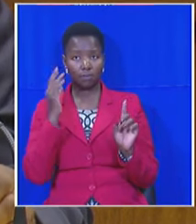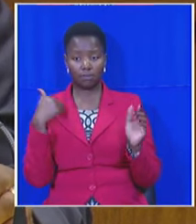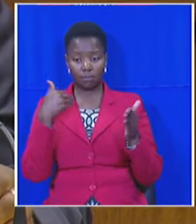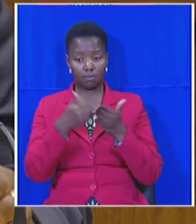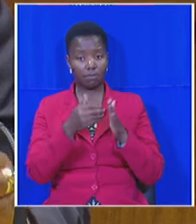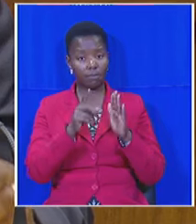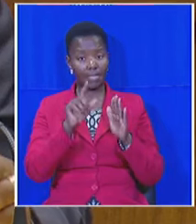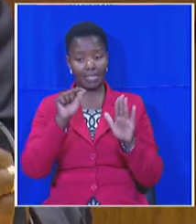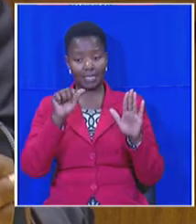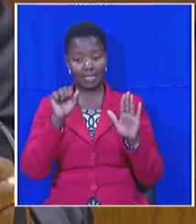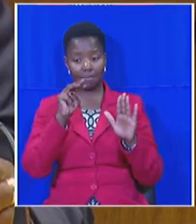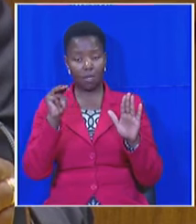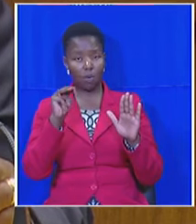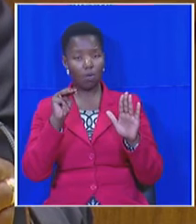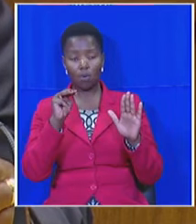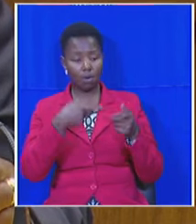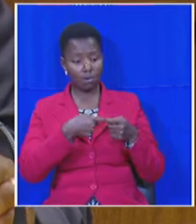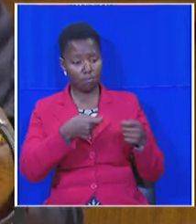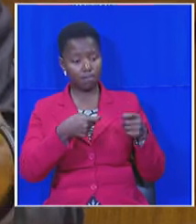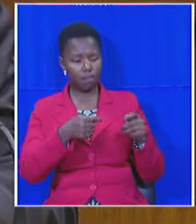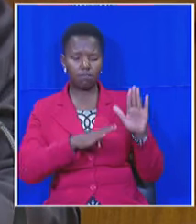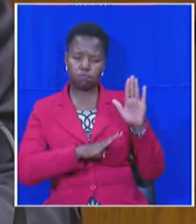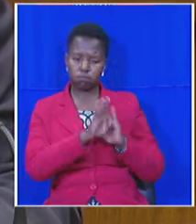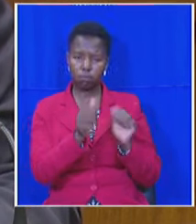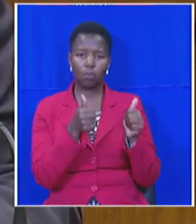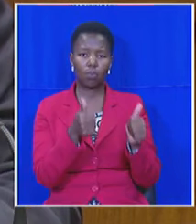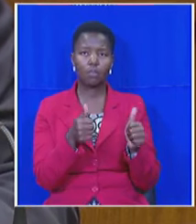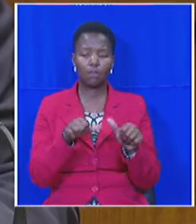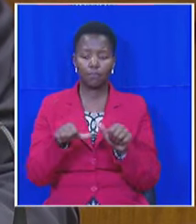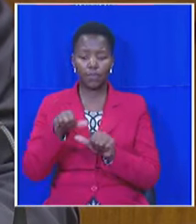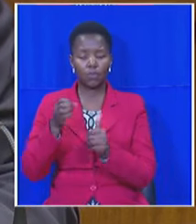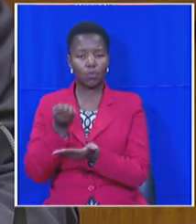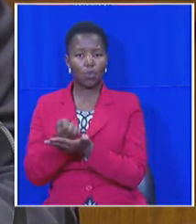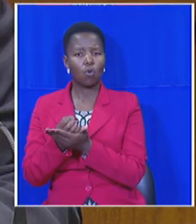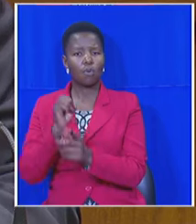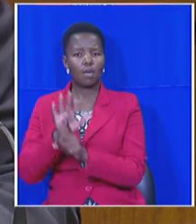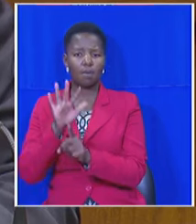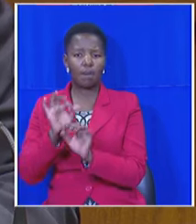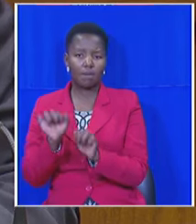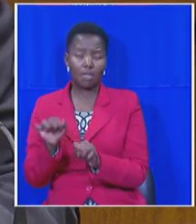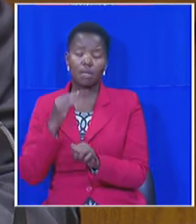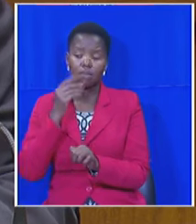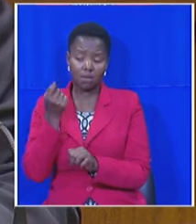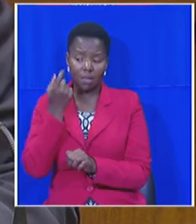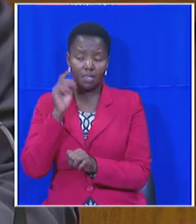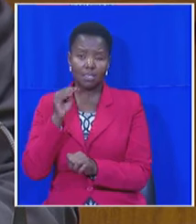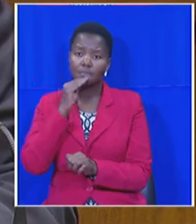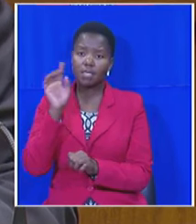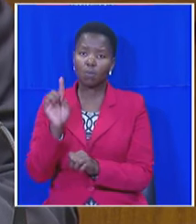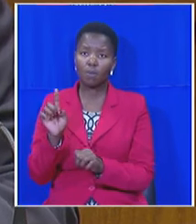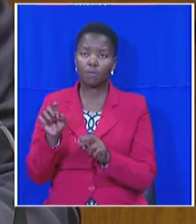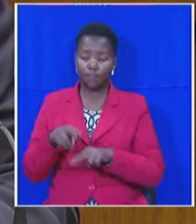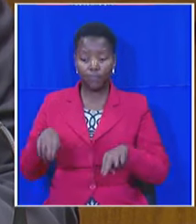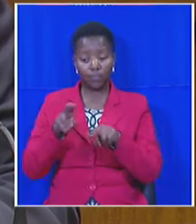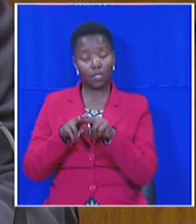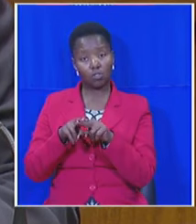that you can do with 60 million, socio-economic impact of 60 million, then you would understand that Treasury